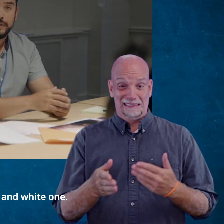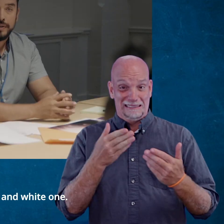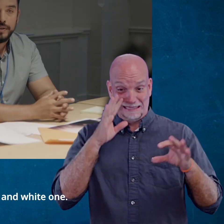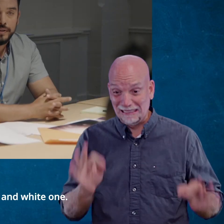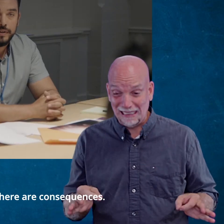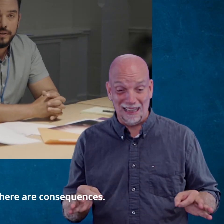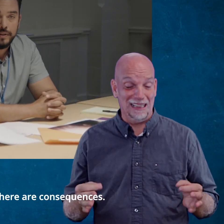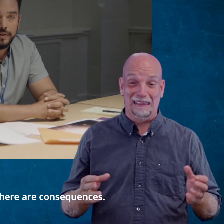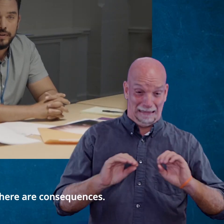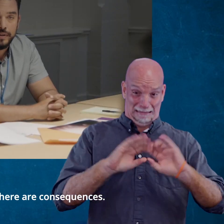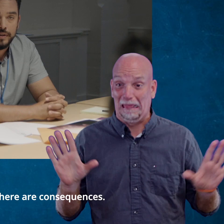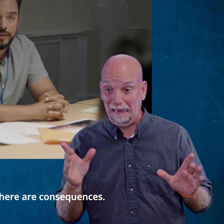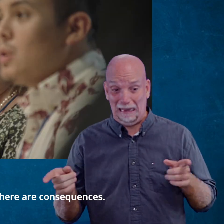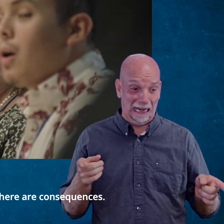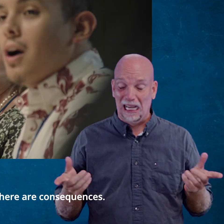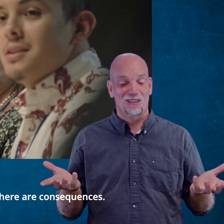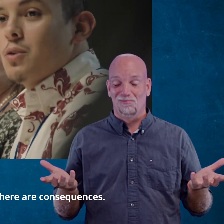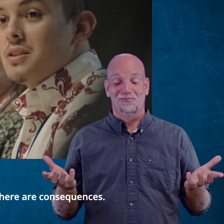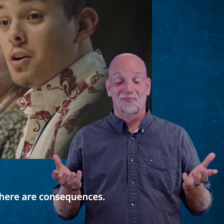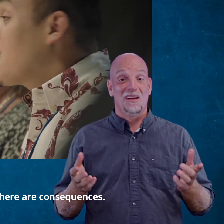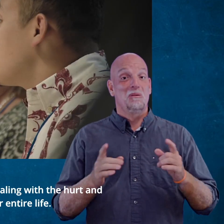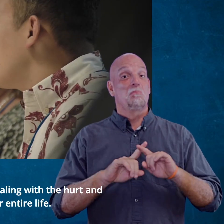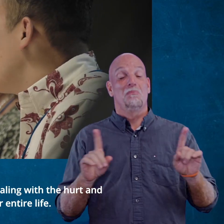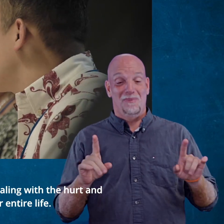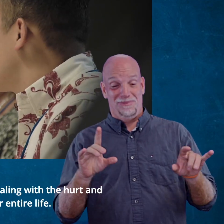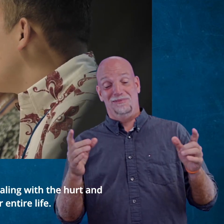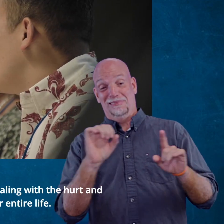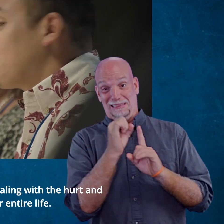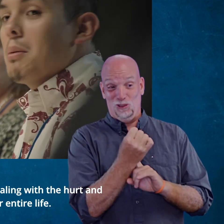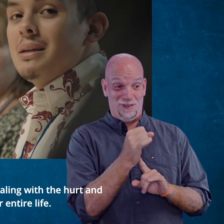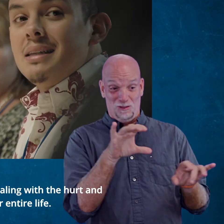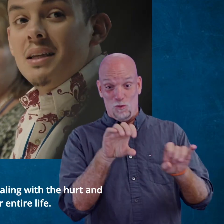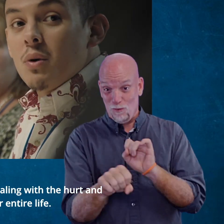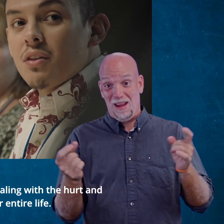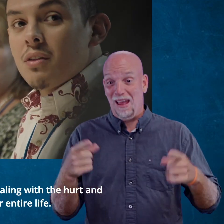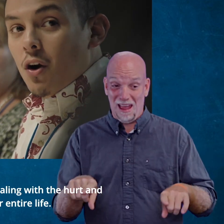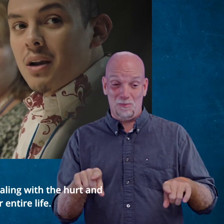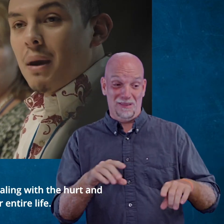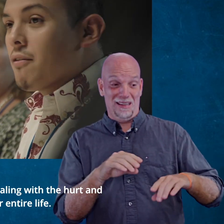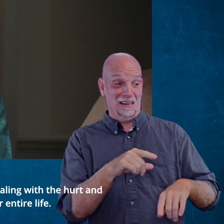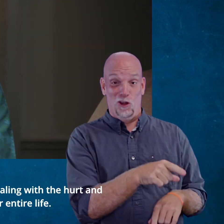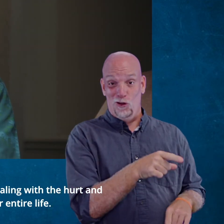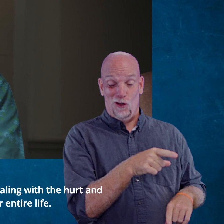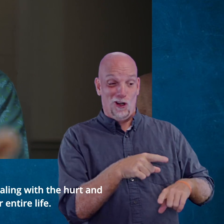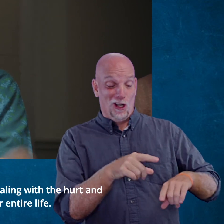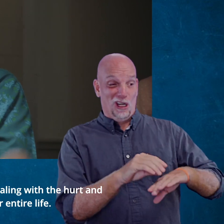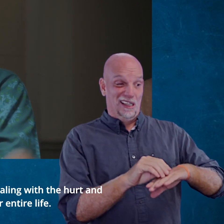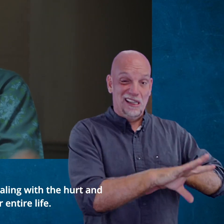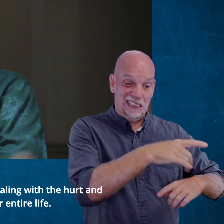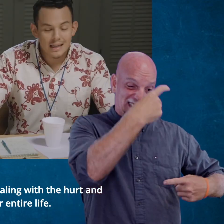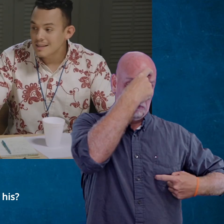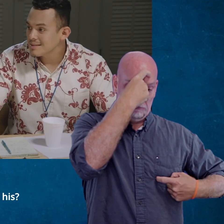one. But at the same time, there are consequences. Her consequence is probably dealing with the hurt and pain for her entire